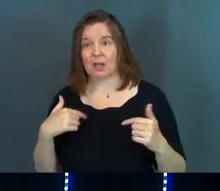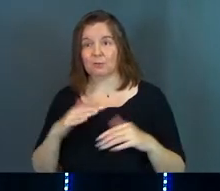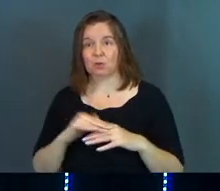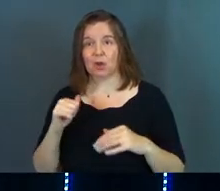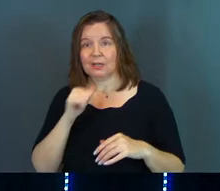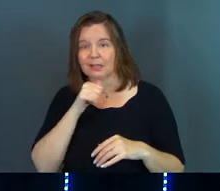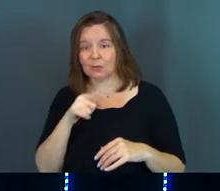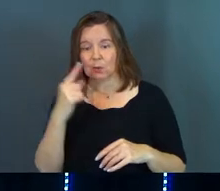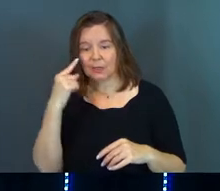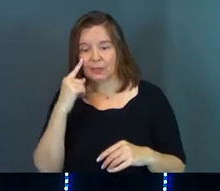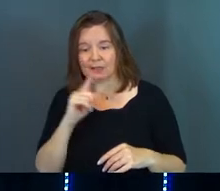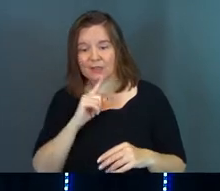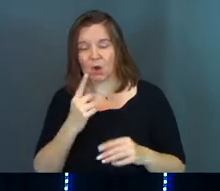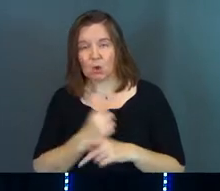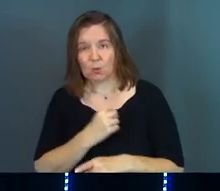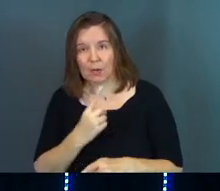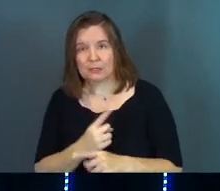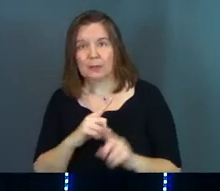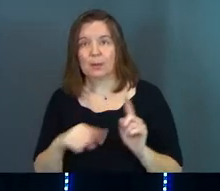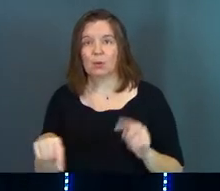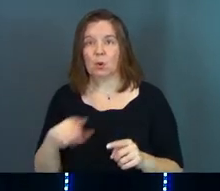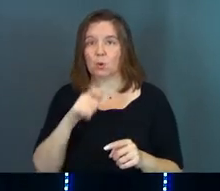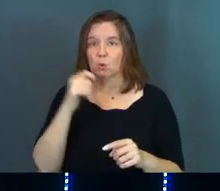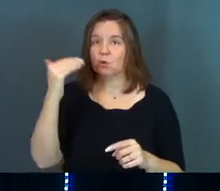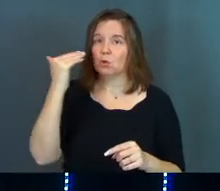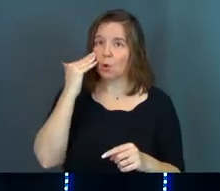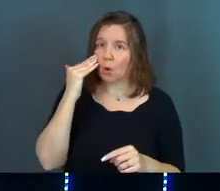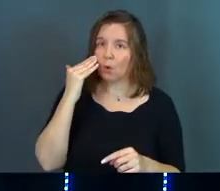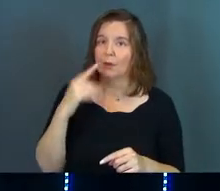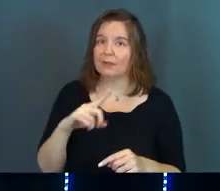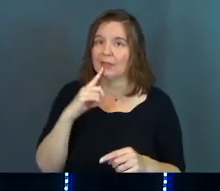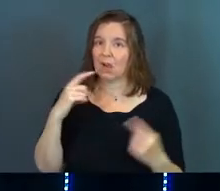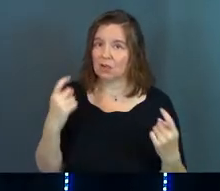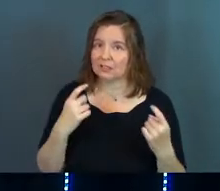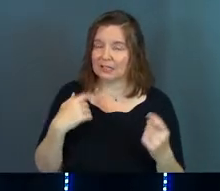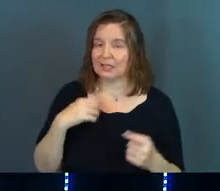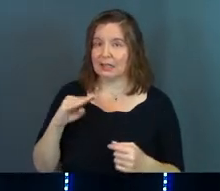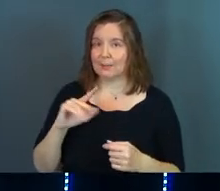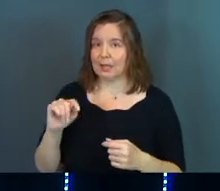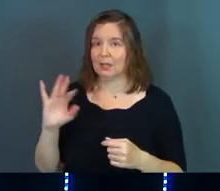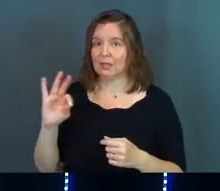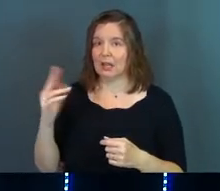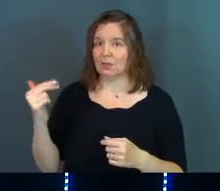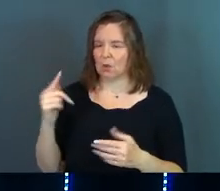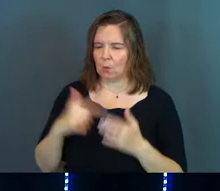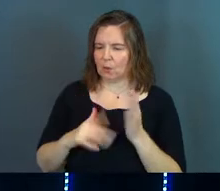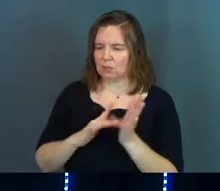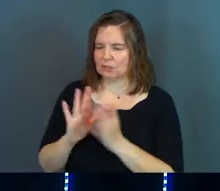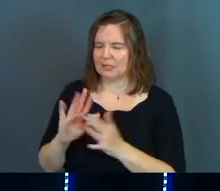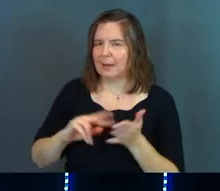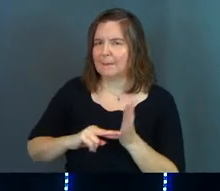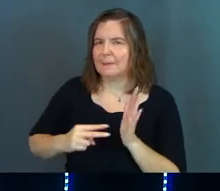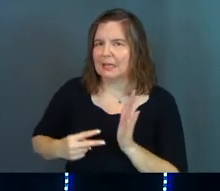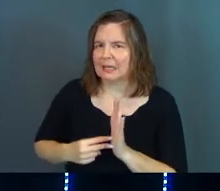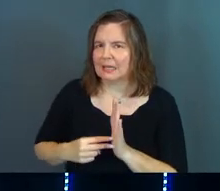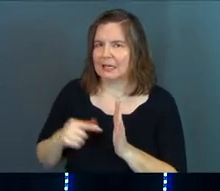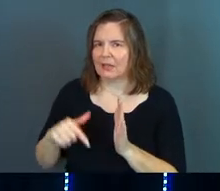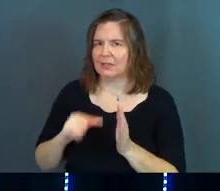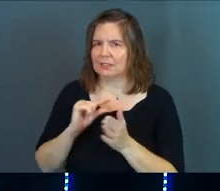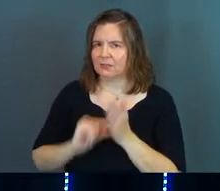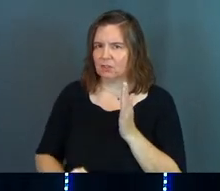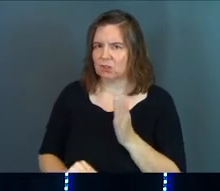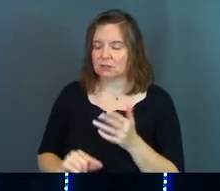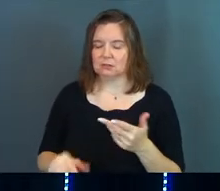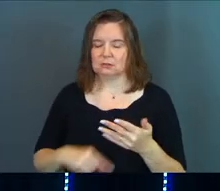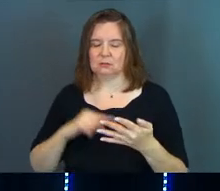call not those who think they are righteous, but those who know they are sinners. That's Matthew 9:13. What does Jesus mean in this